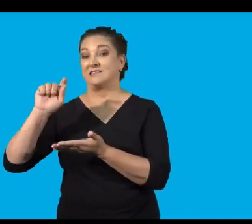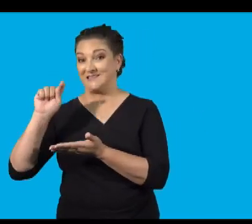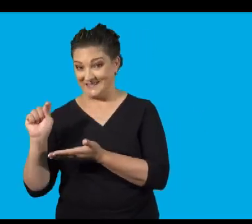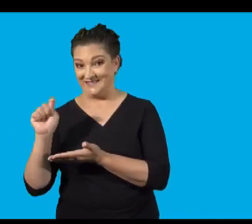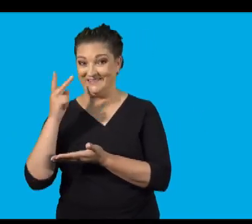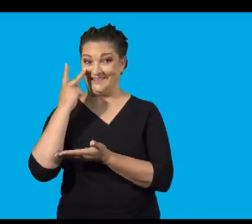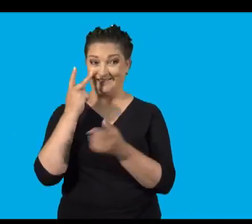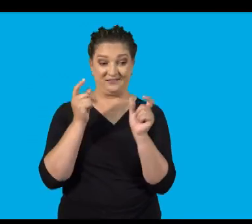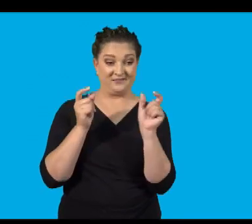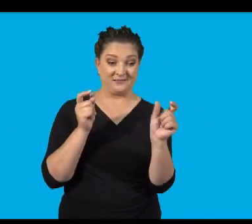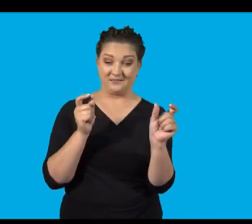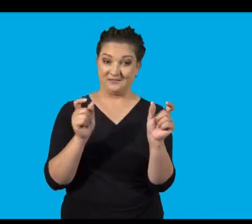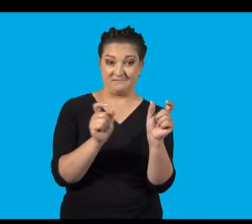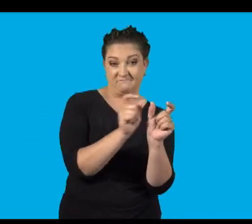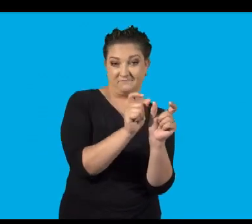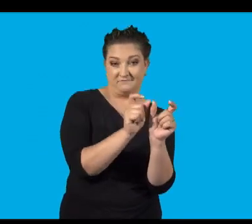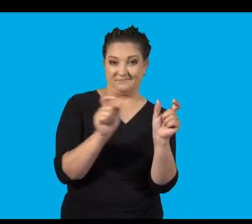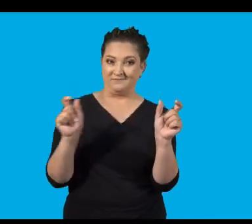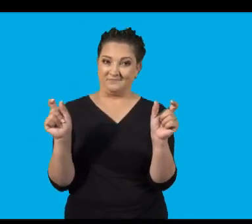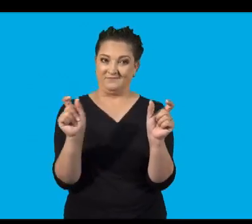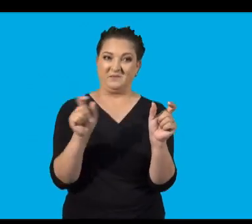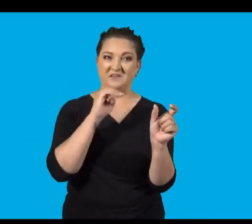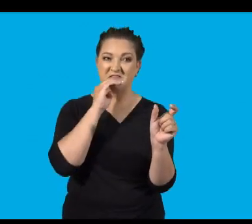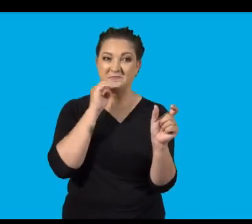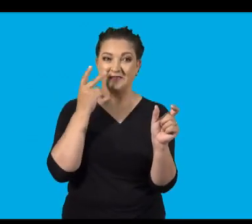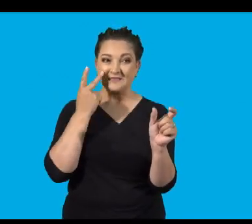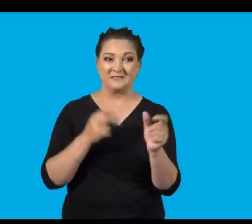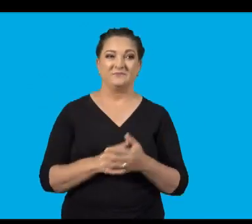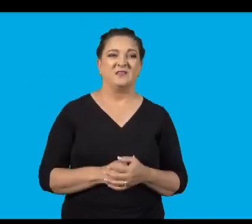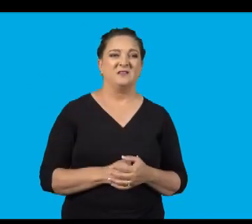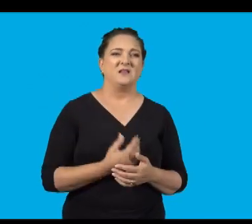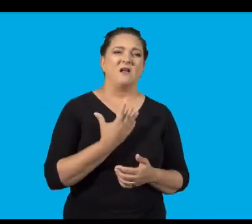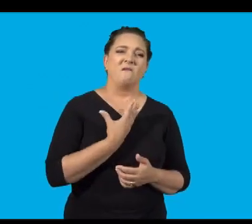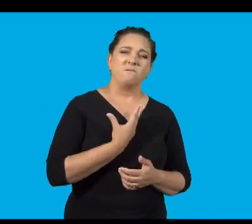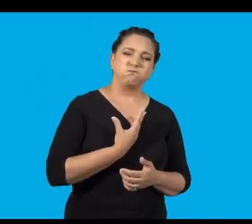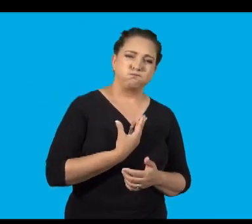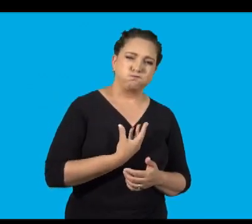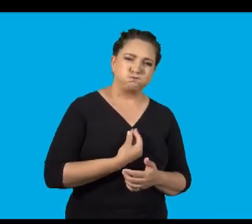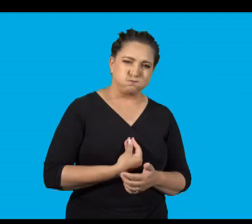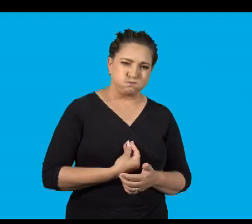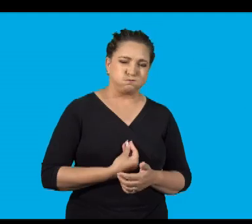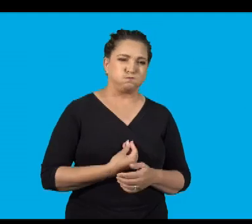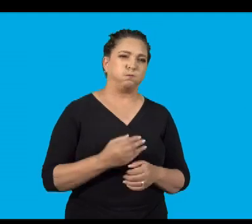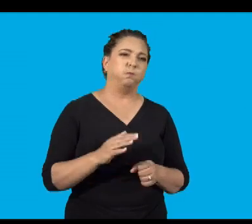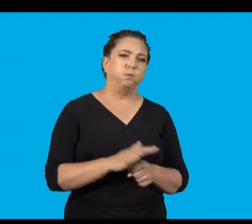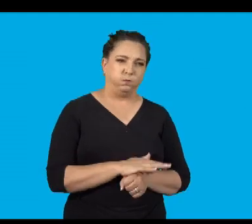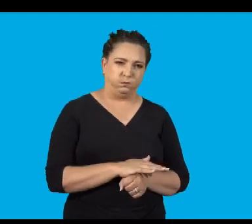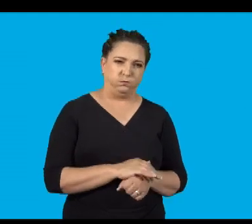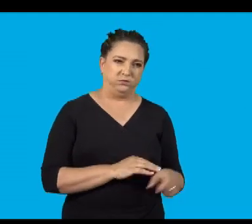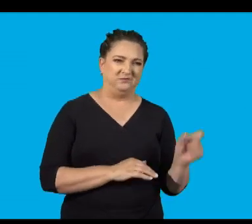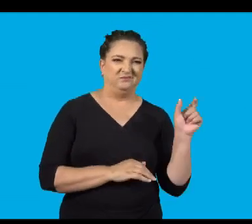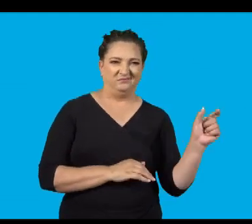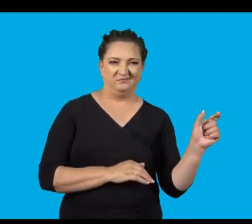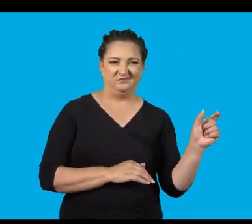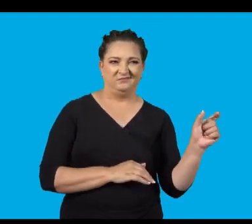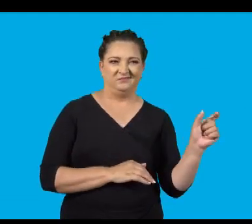what's happening to your consonant. We double that consonant there. Painful. Now because we have more